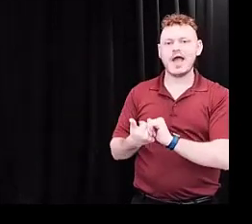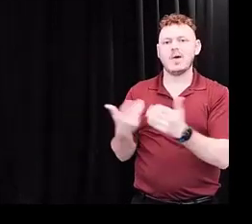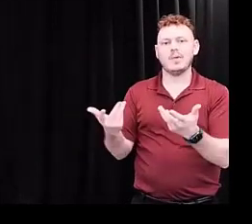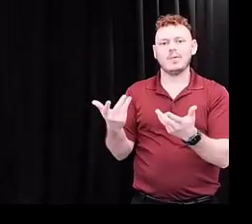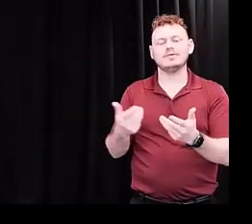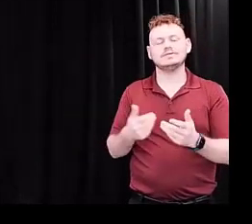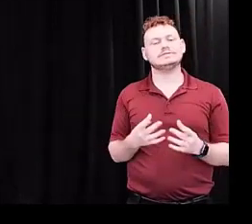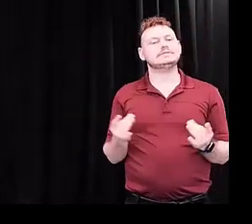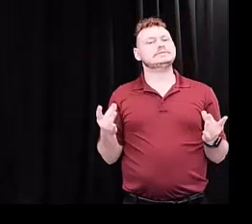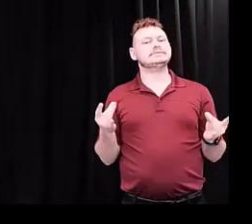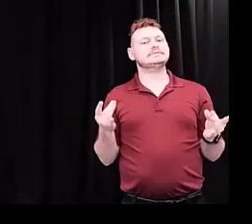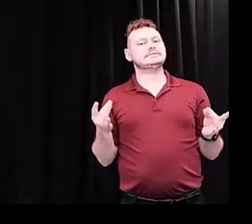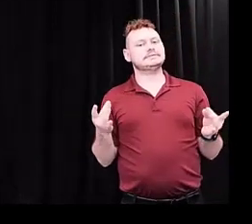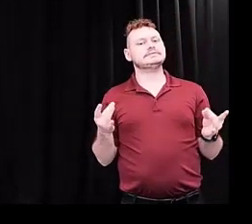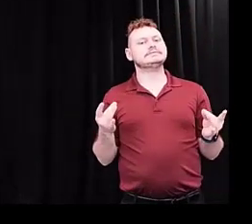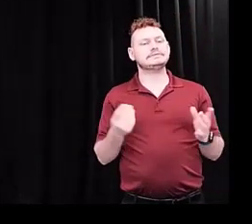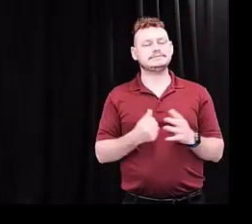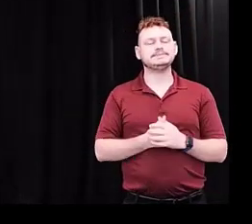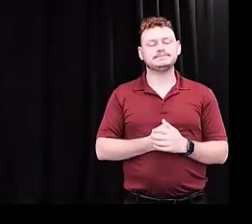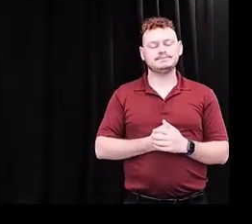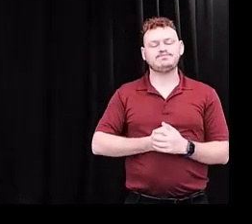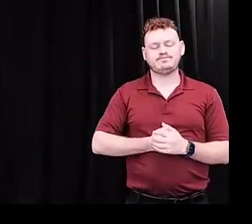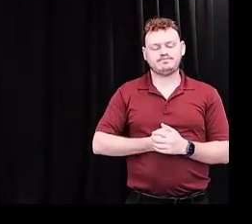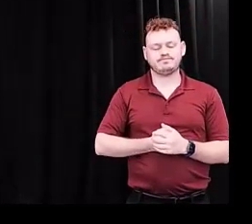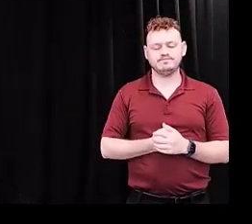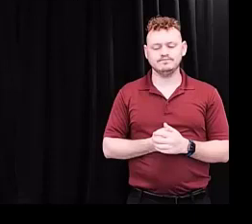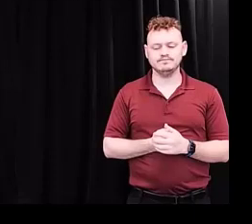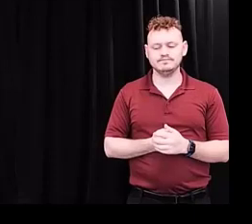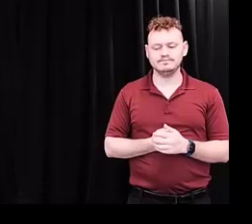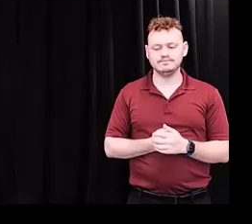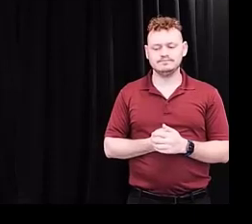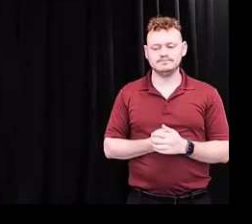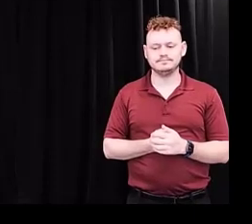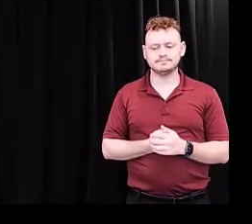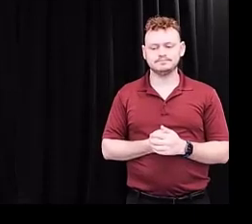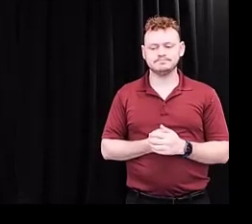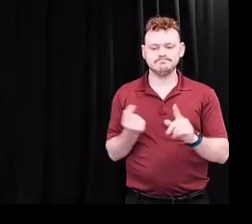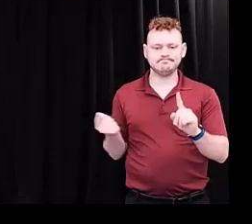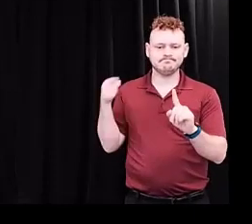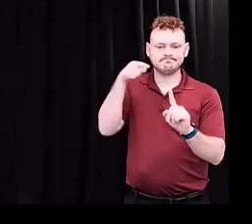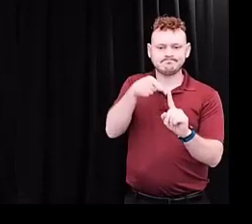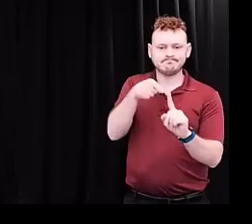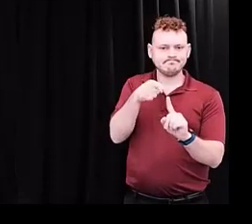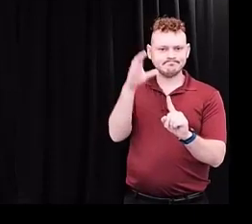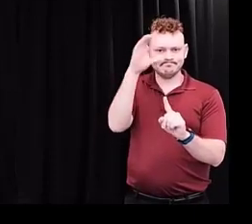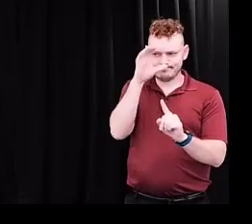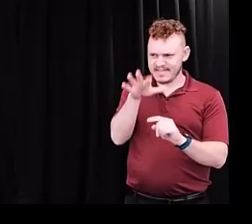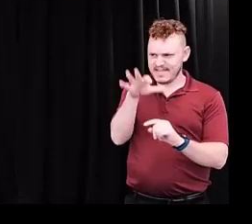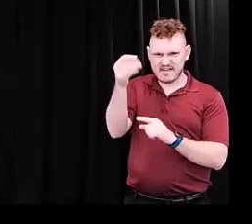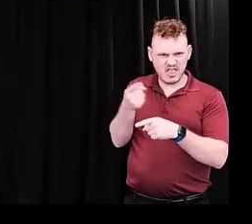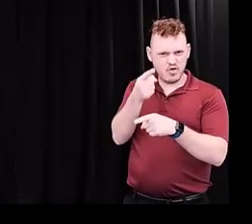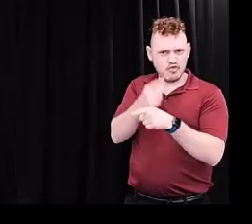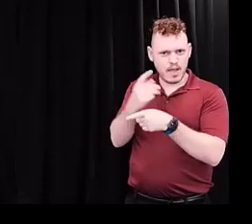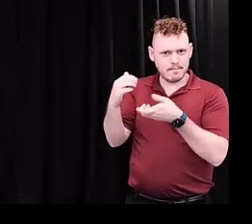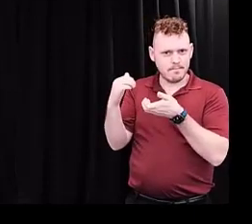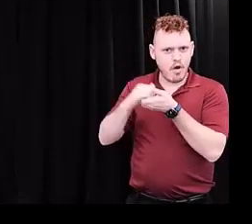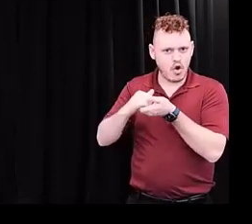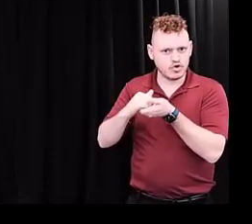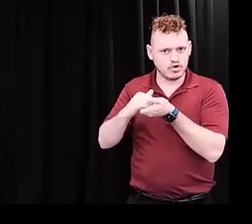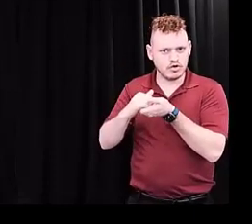That's a tricky one. And I think it kind of goes back to finding the right partner for that